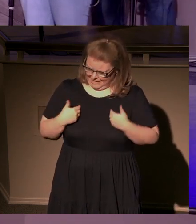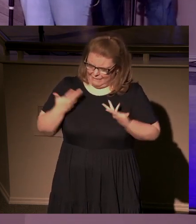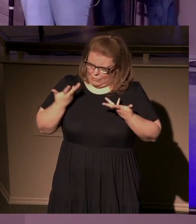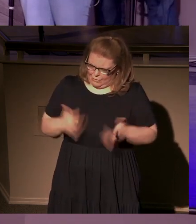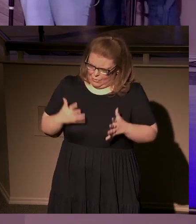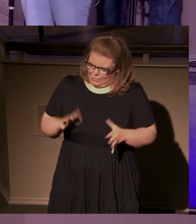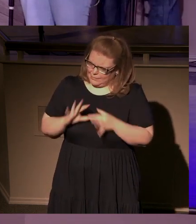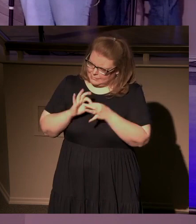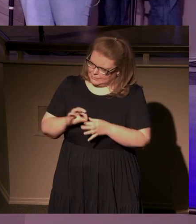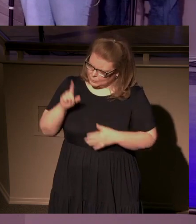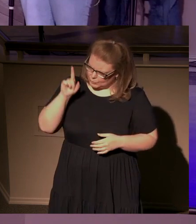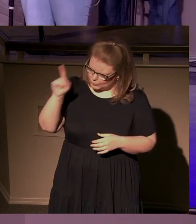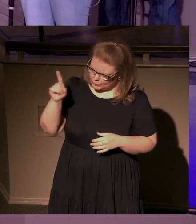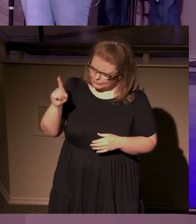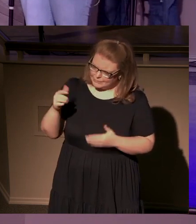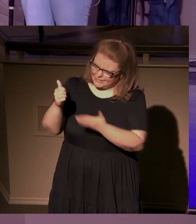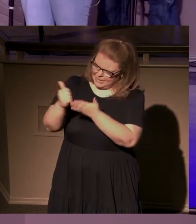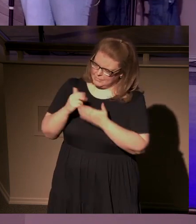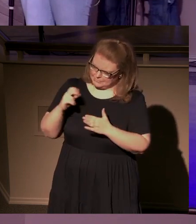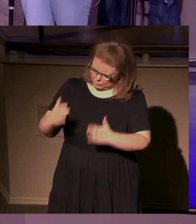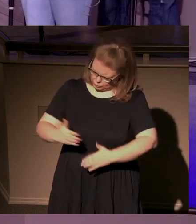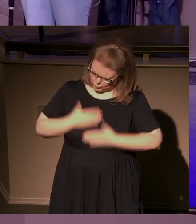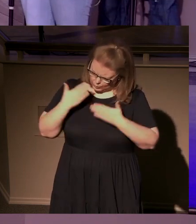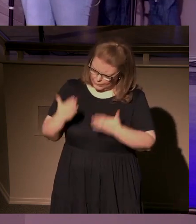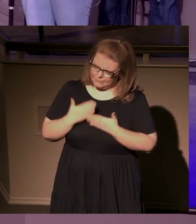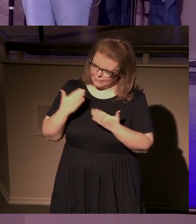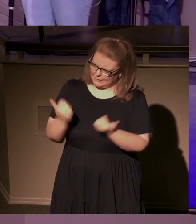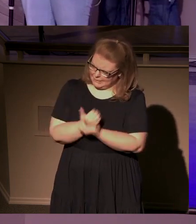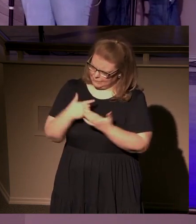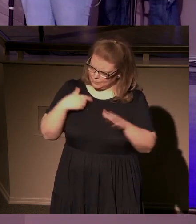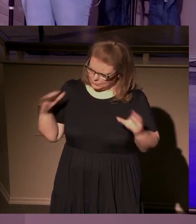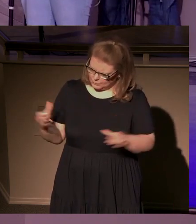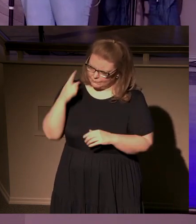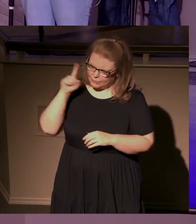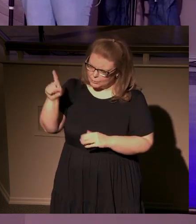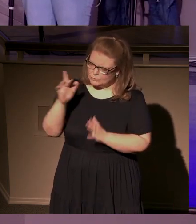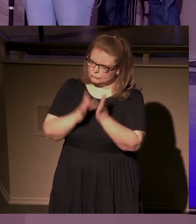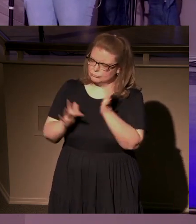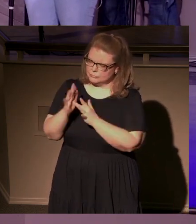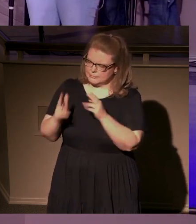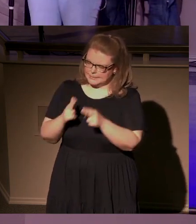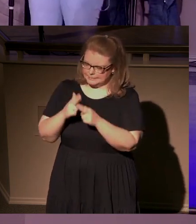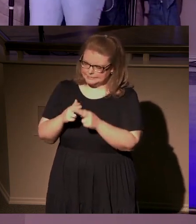be joyful in everything we do for you. In the name of Jesus, amen.